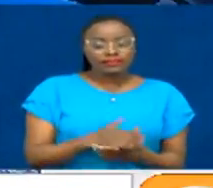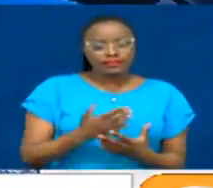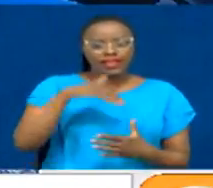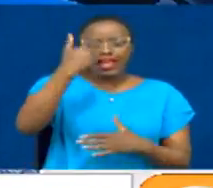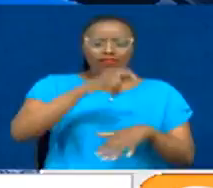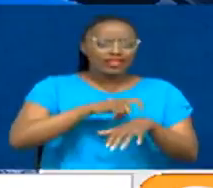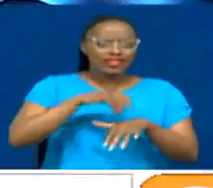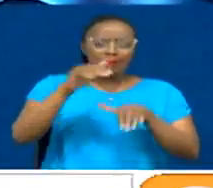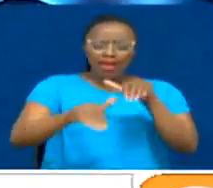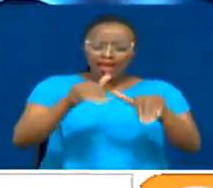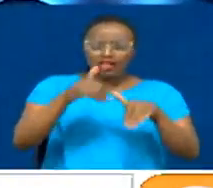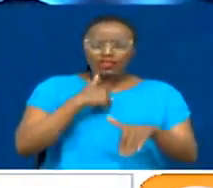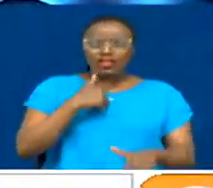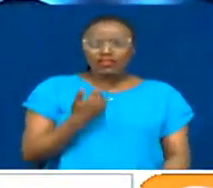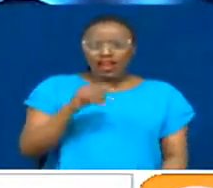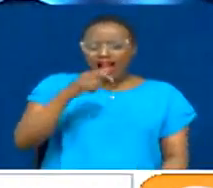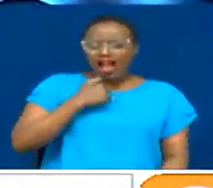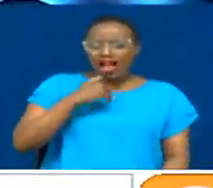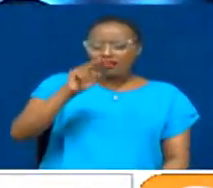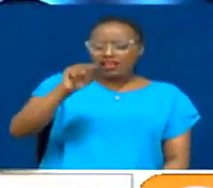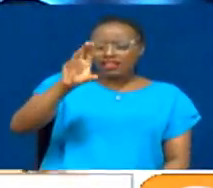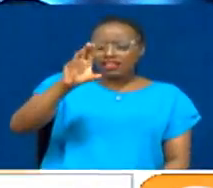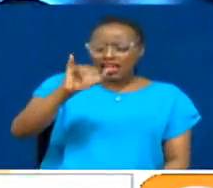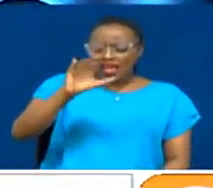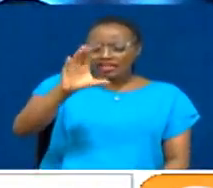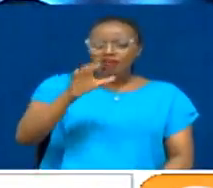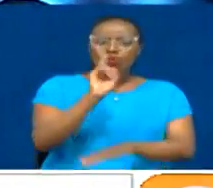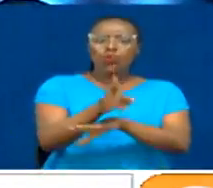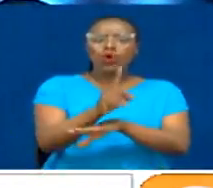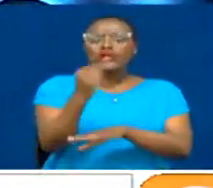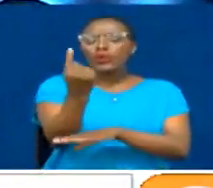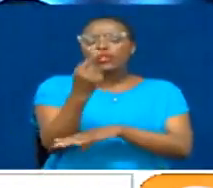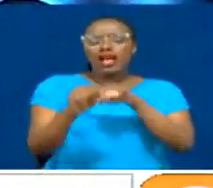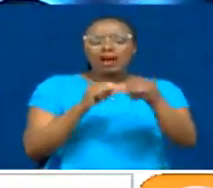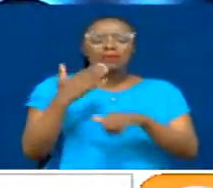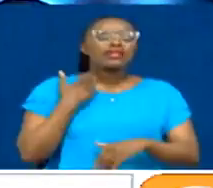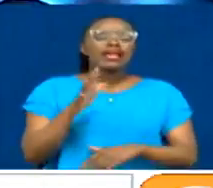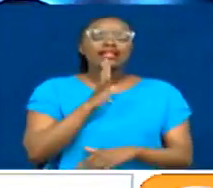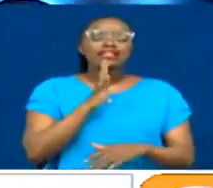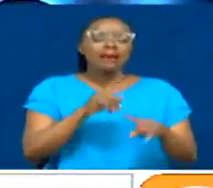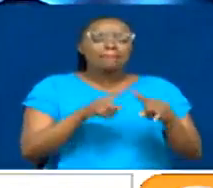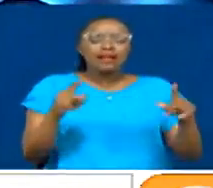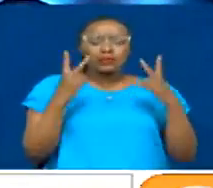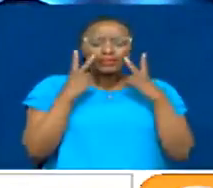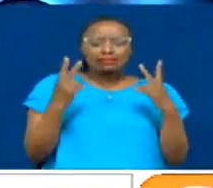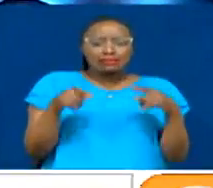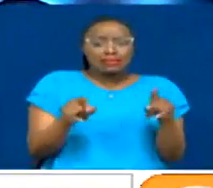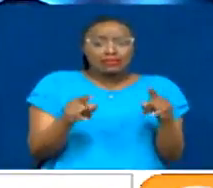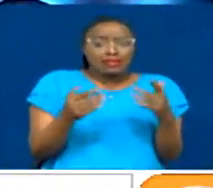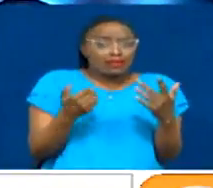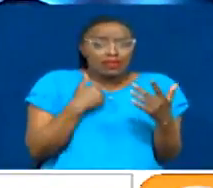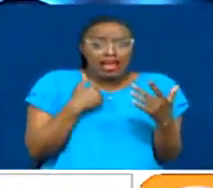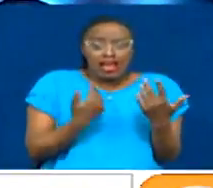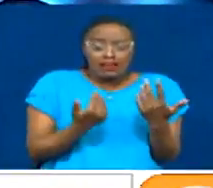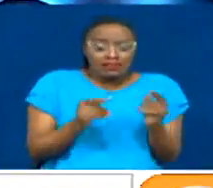Every election cycle, we have NCIC issuing warnings about hate speech, but it seems they don't seem